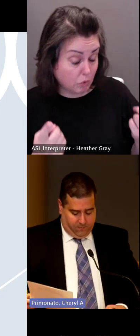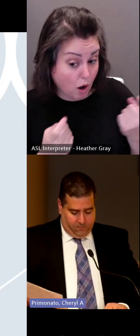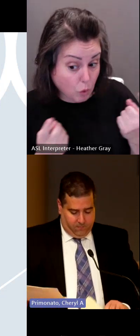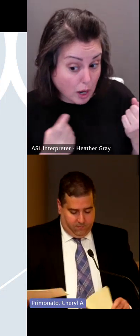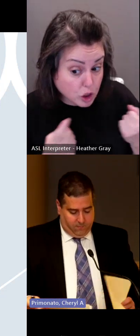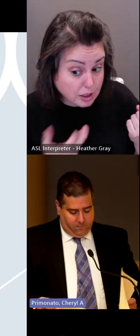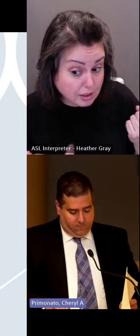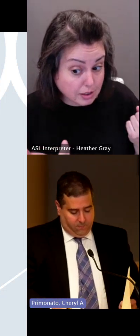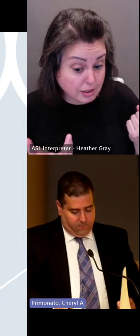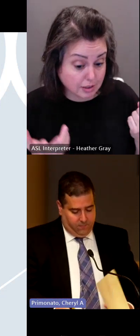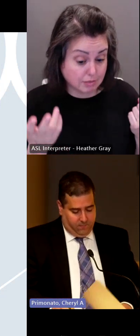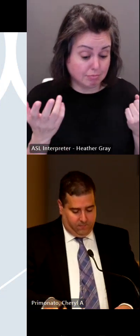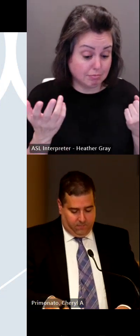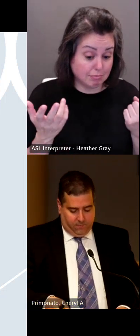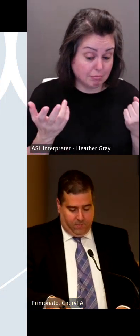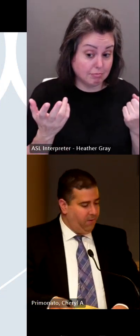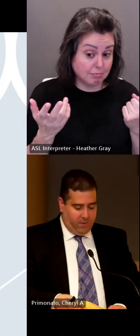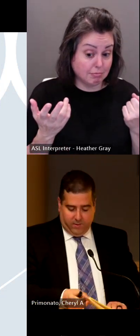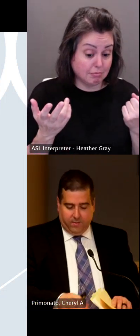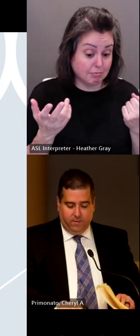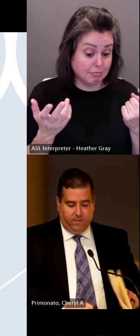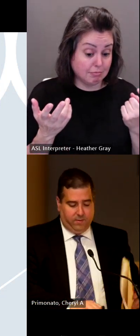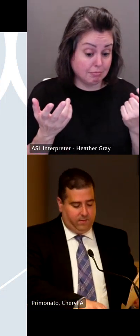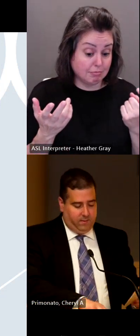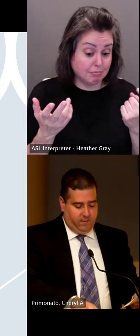Mrs. Sarah Sutra?